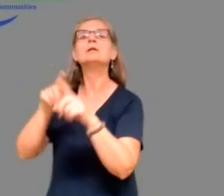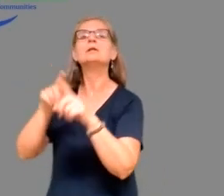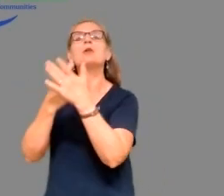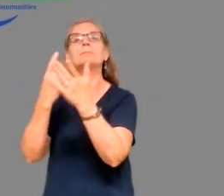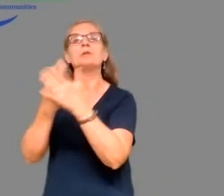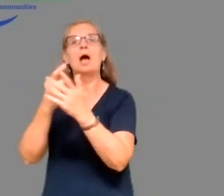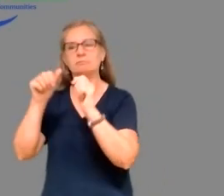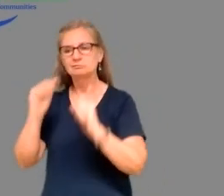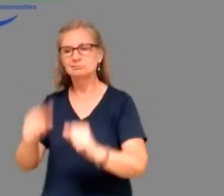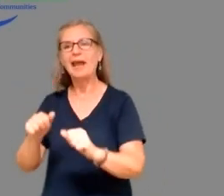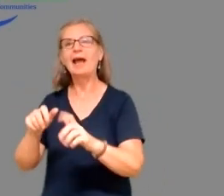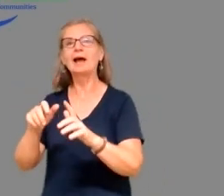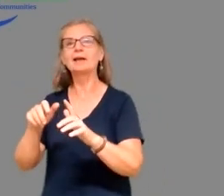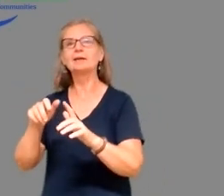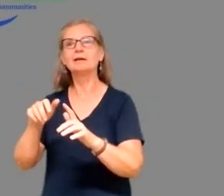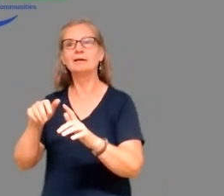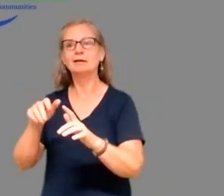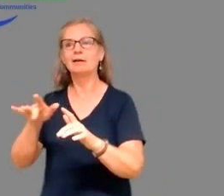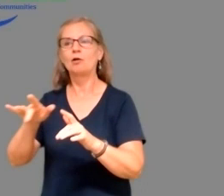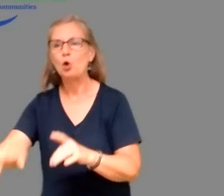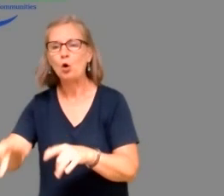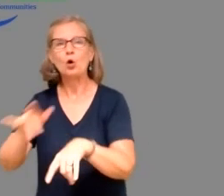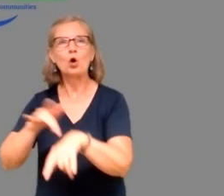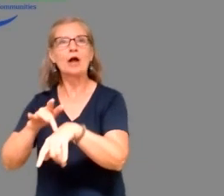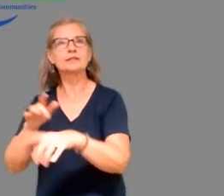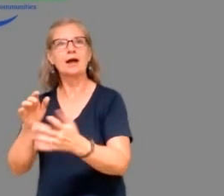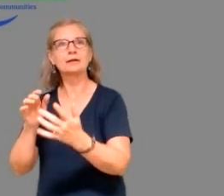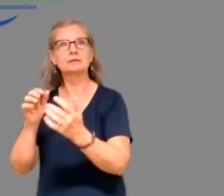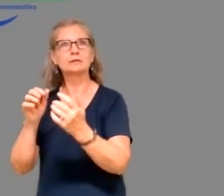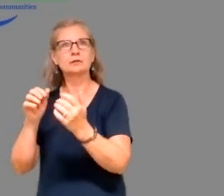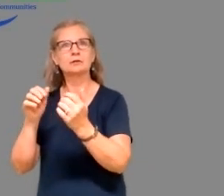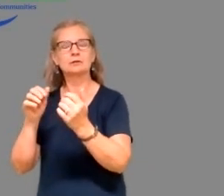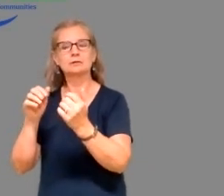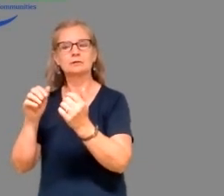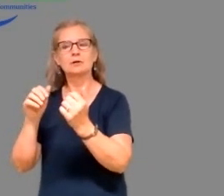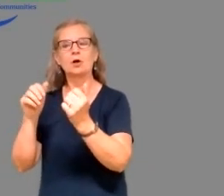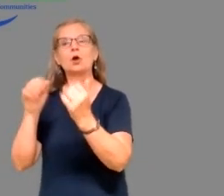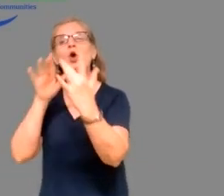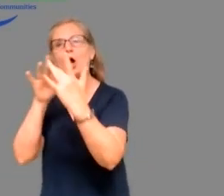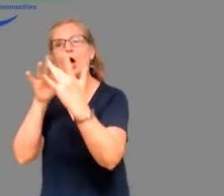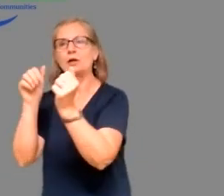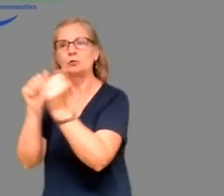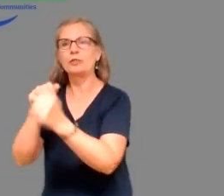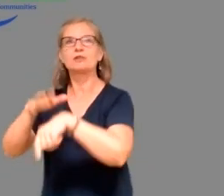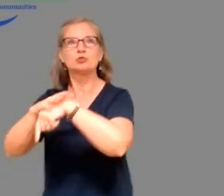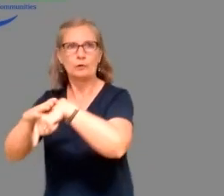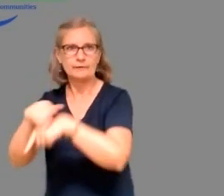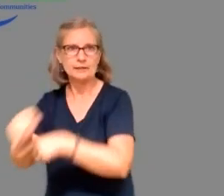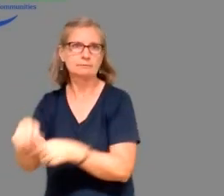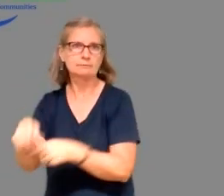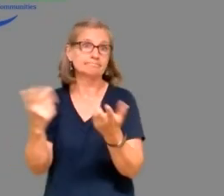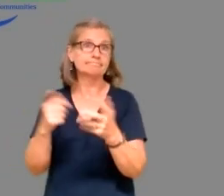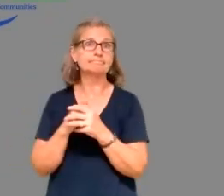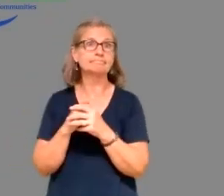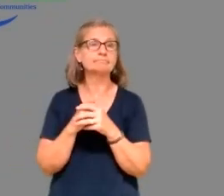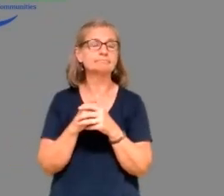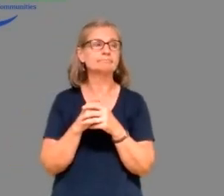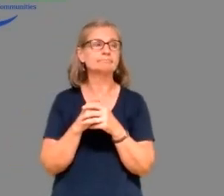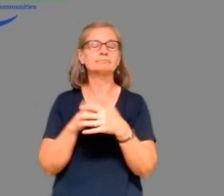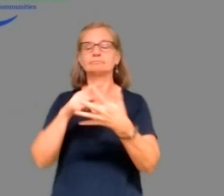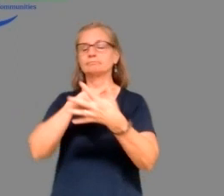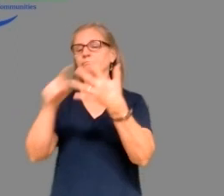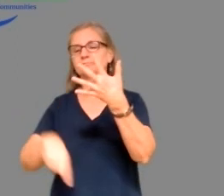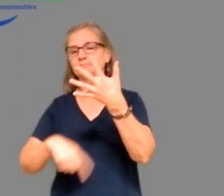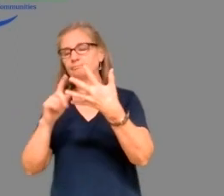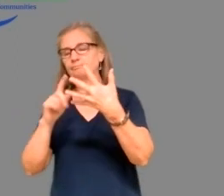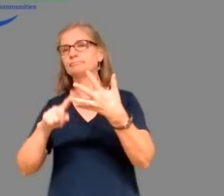So that is also very, very important. And then, of course, in addition to the fact that we're opening back